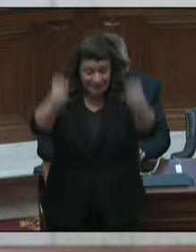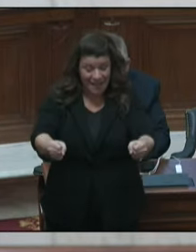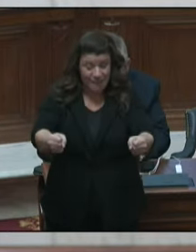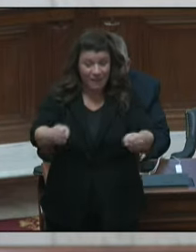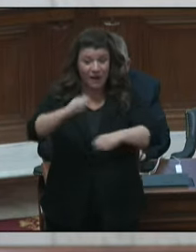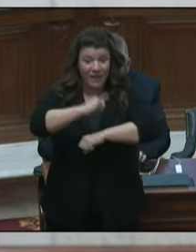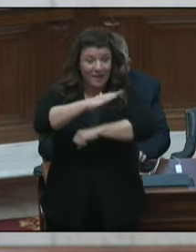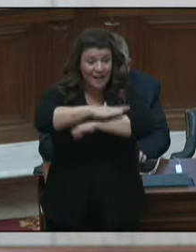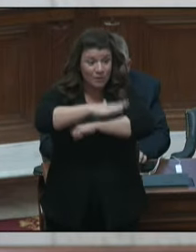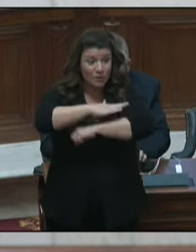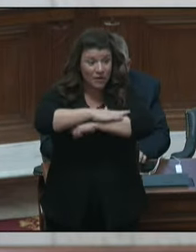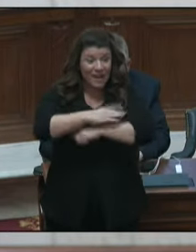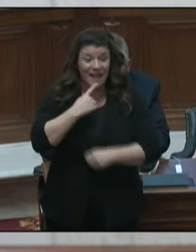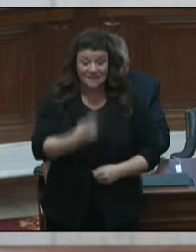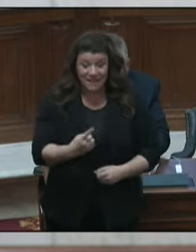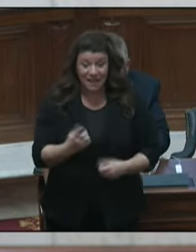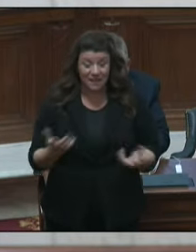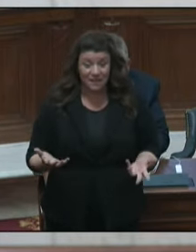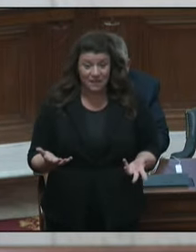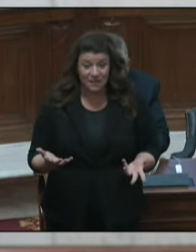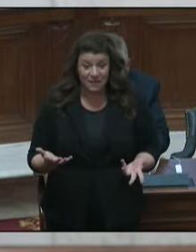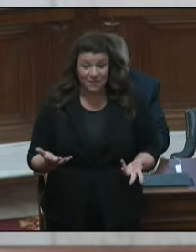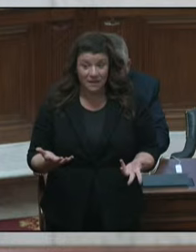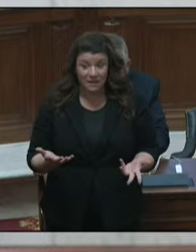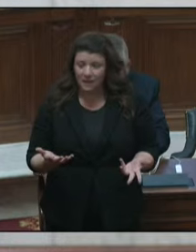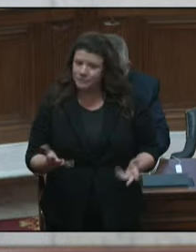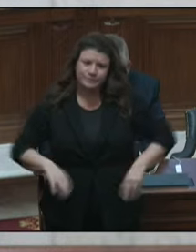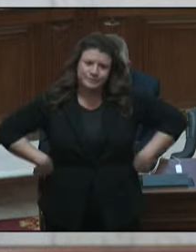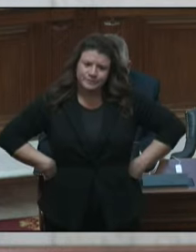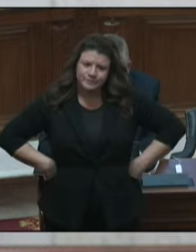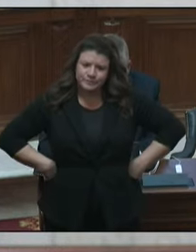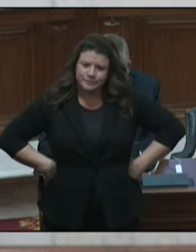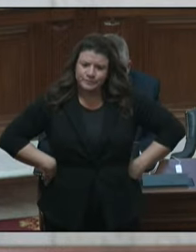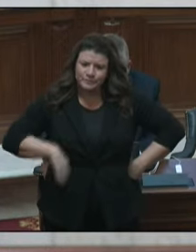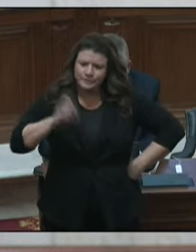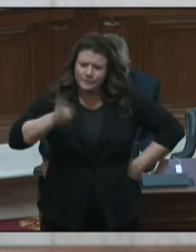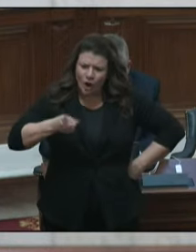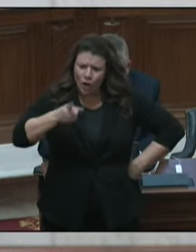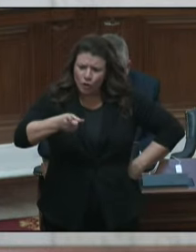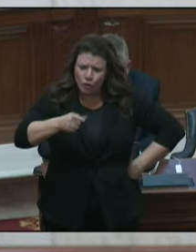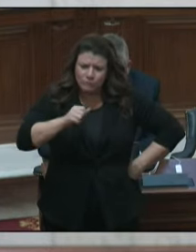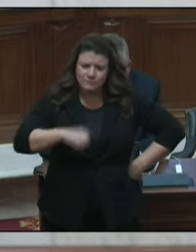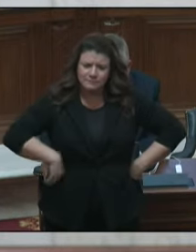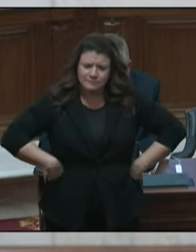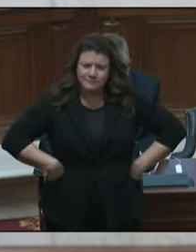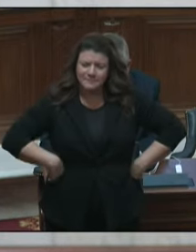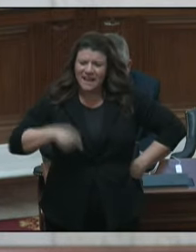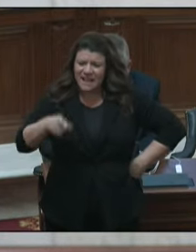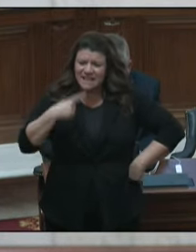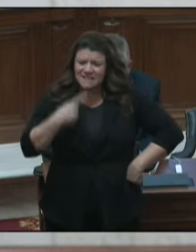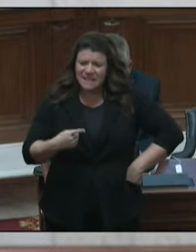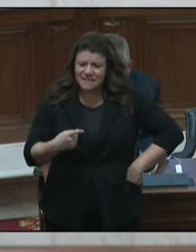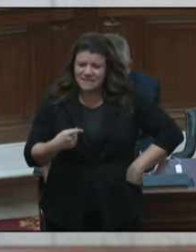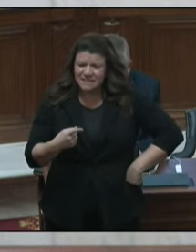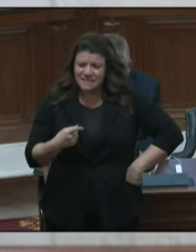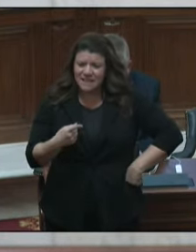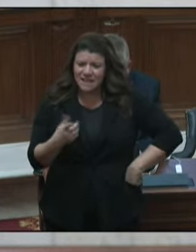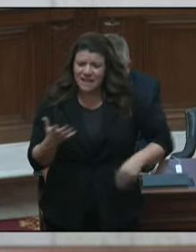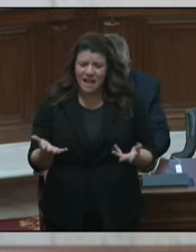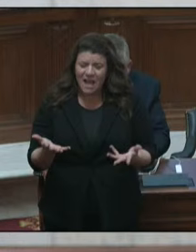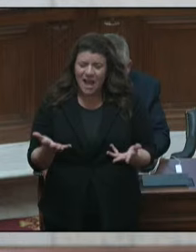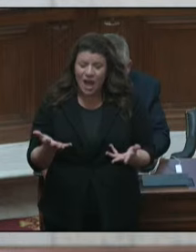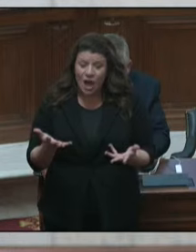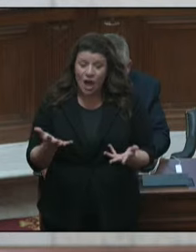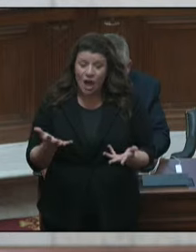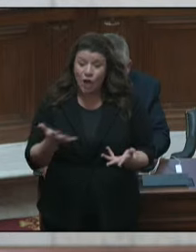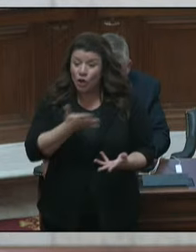on the desk and said, "Darn you," but he didn't say "darn you." He said, "You